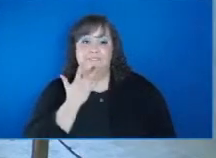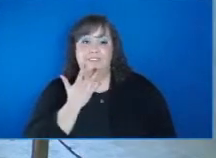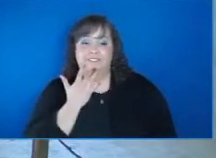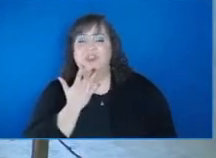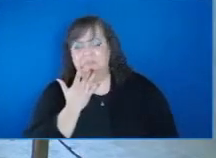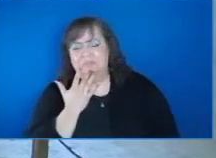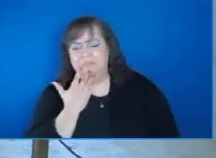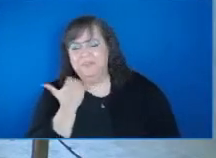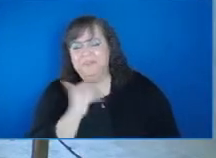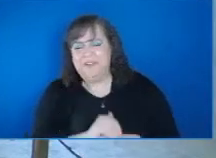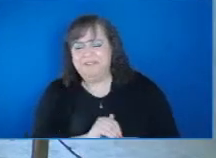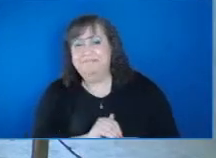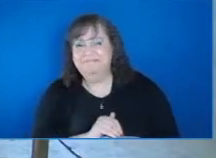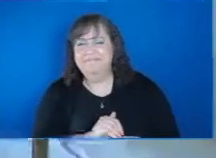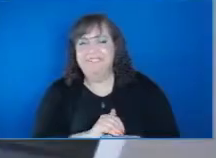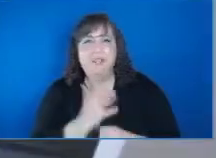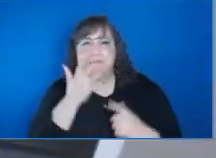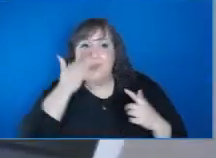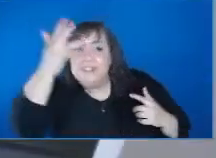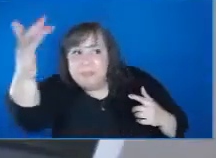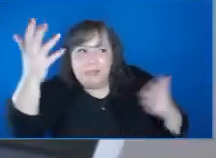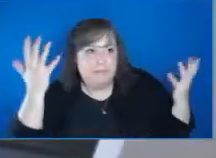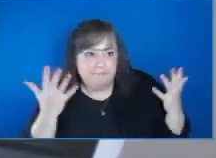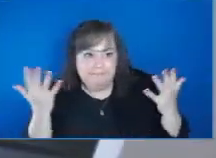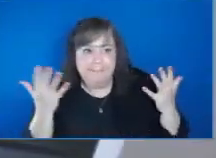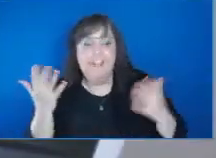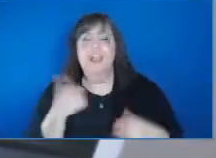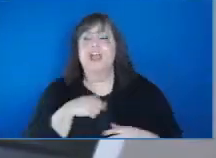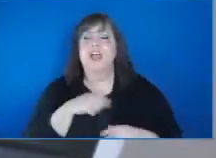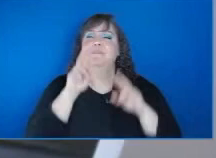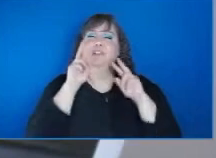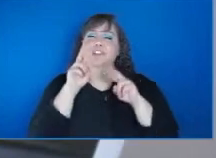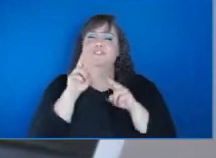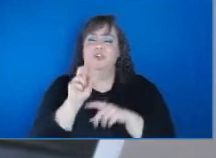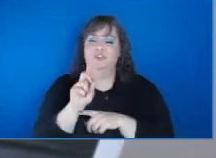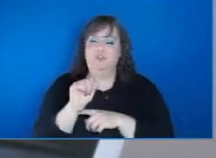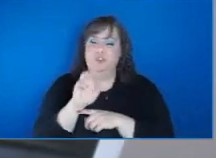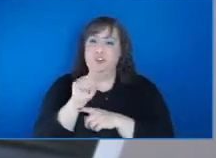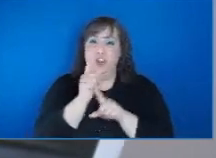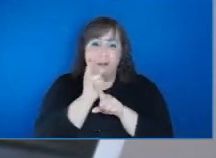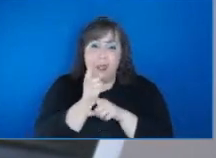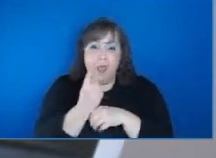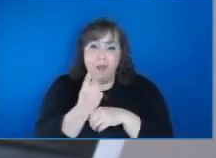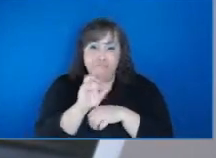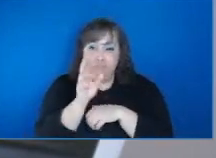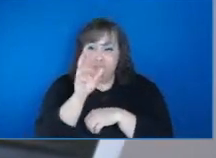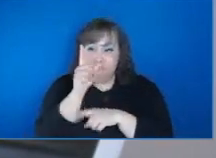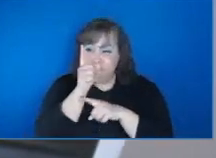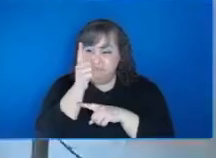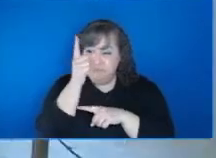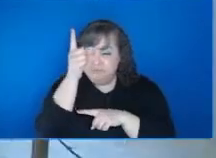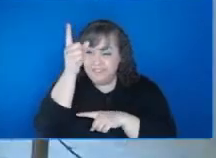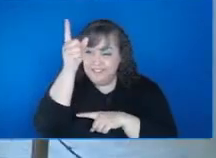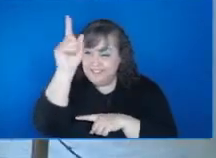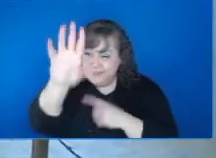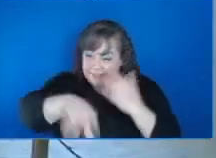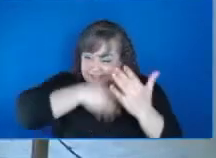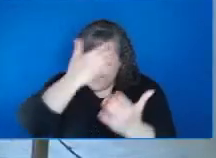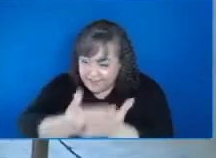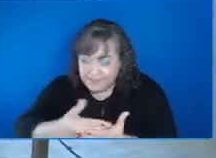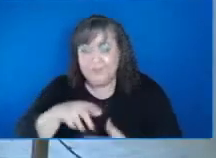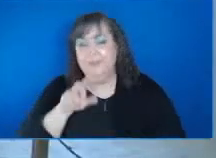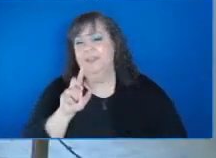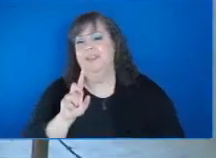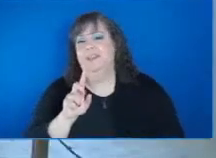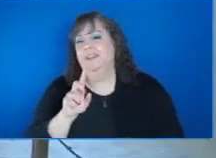sure. So I'm looking forward to DART getting off the planet and going over to Dimorphos. All right. Well, I know that you are all